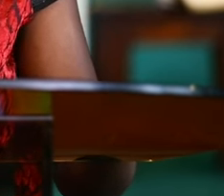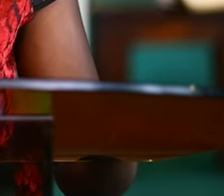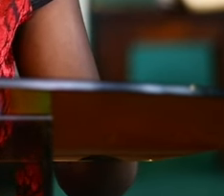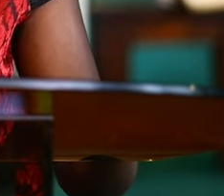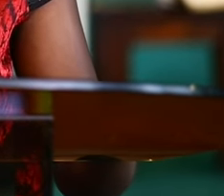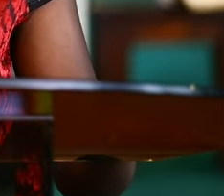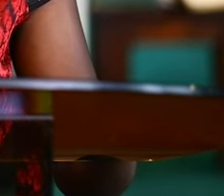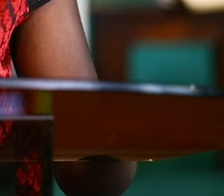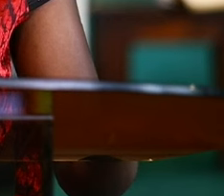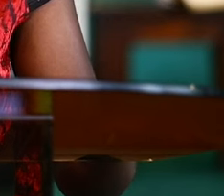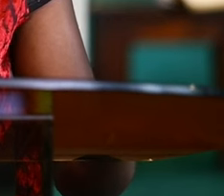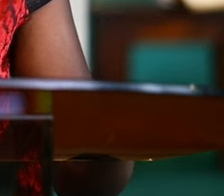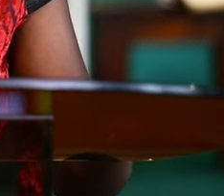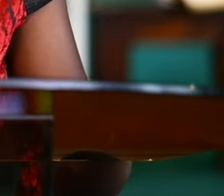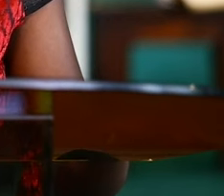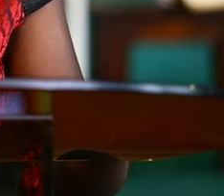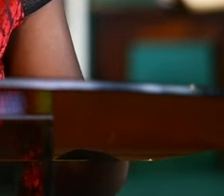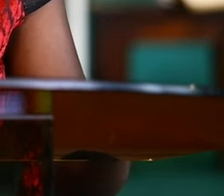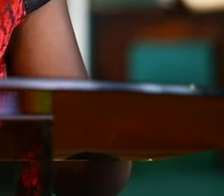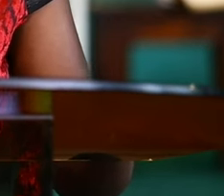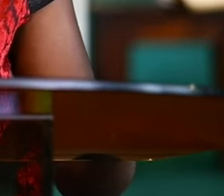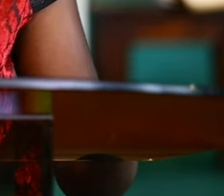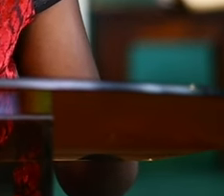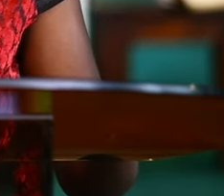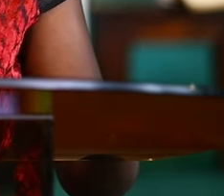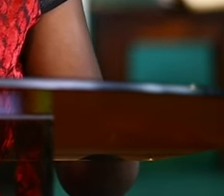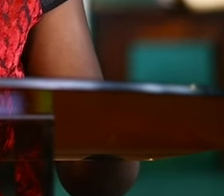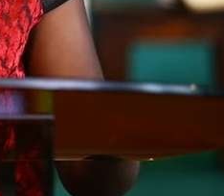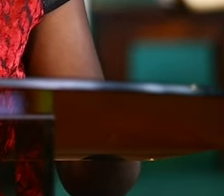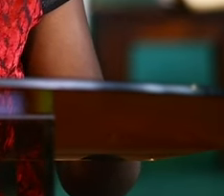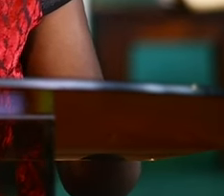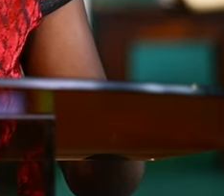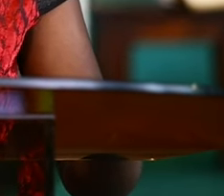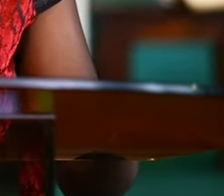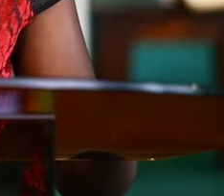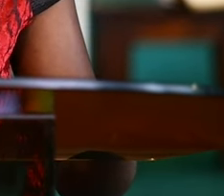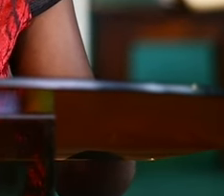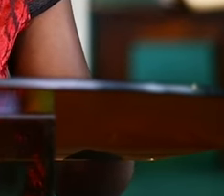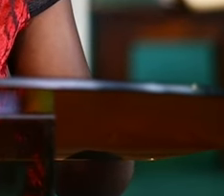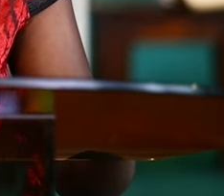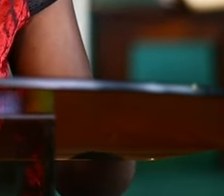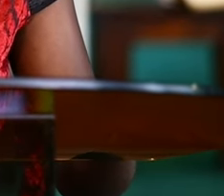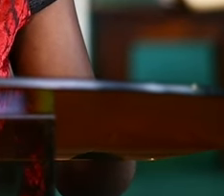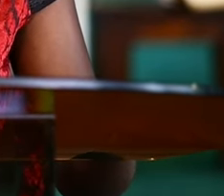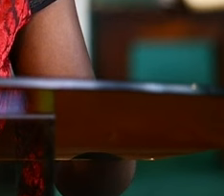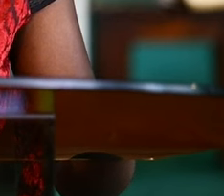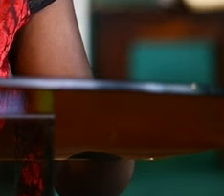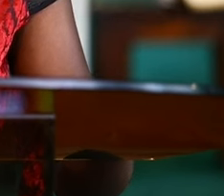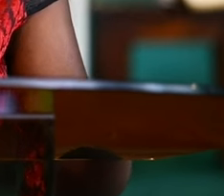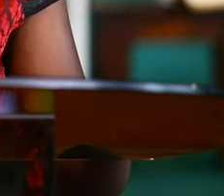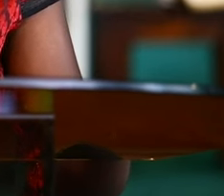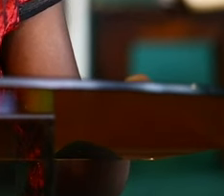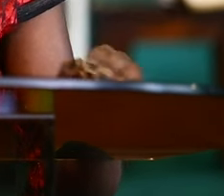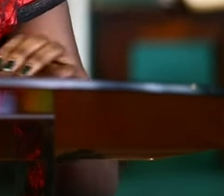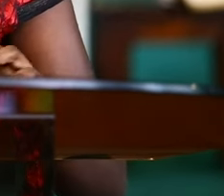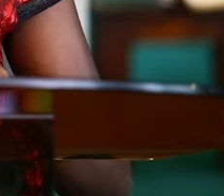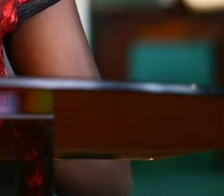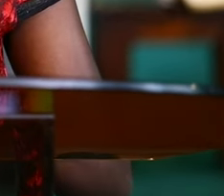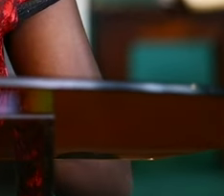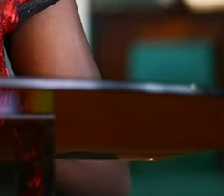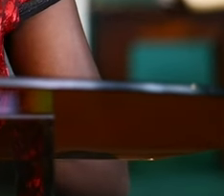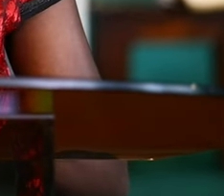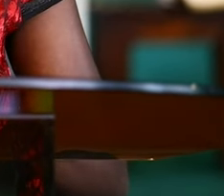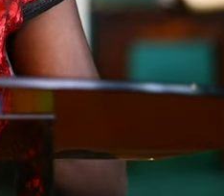listen. After a few months, they had enough money to buy a new loudspeaker. Da Costa was happy because people could hear